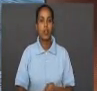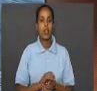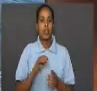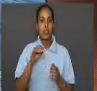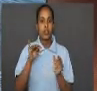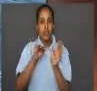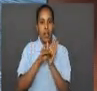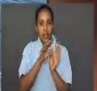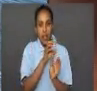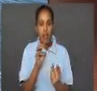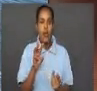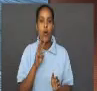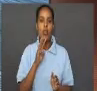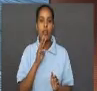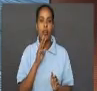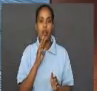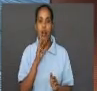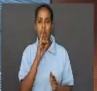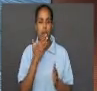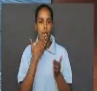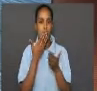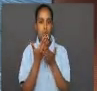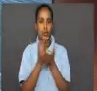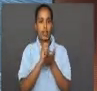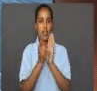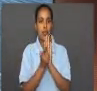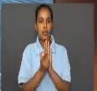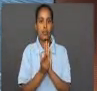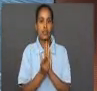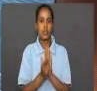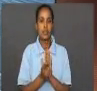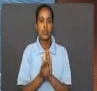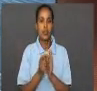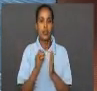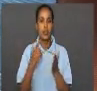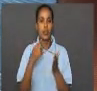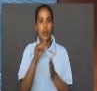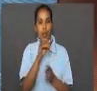Salt and water are a good example of